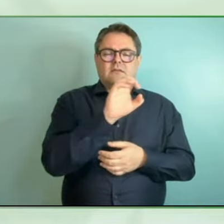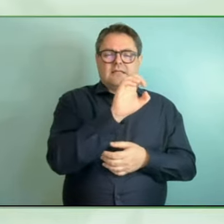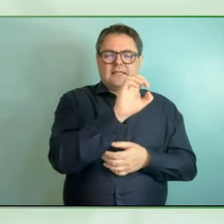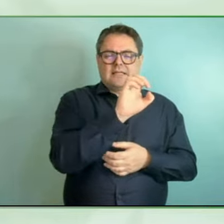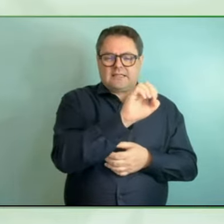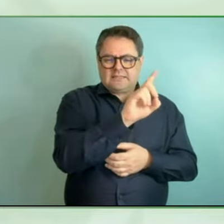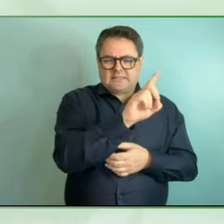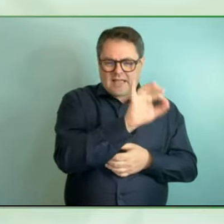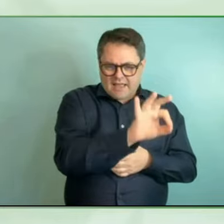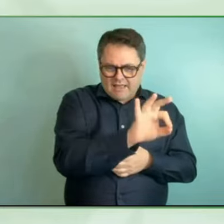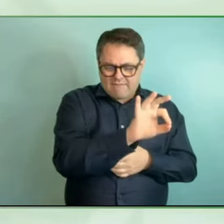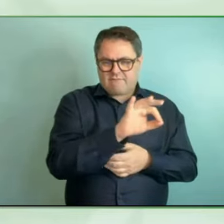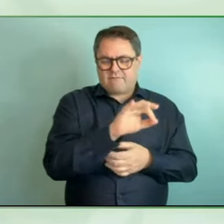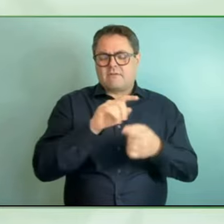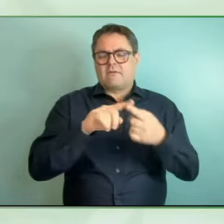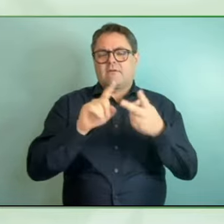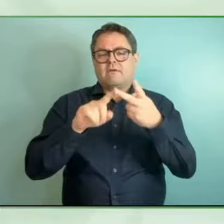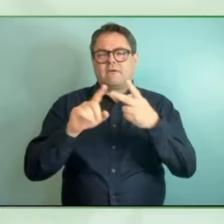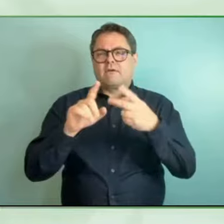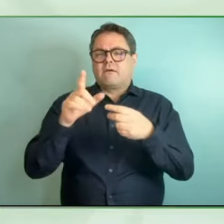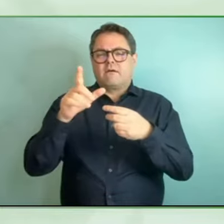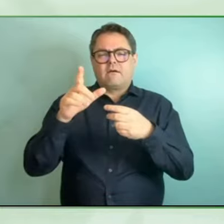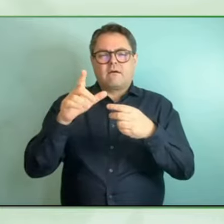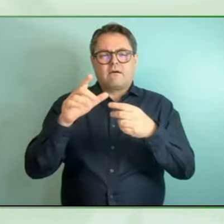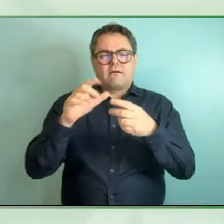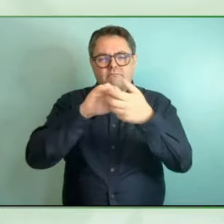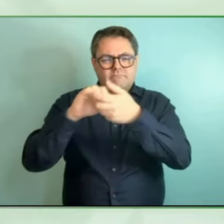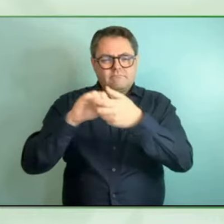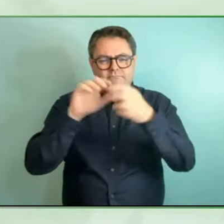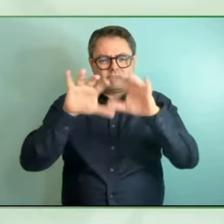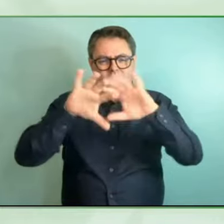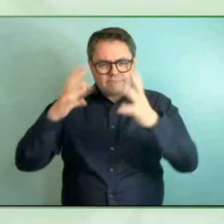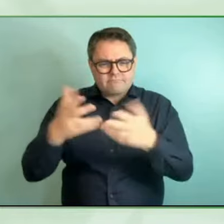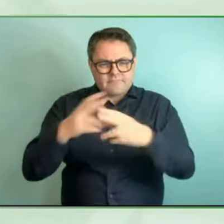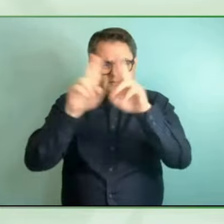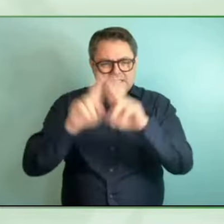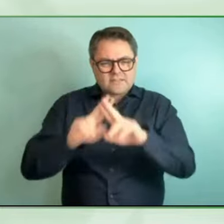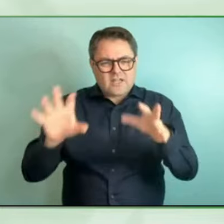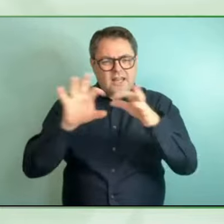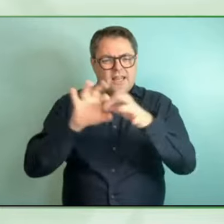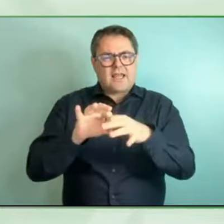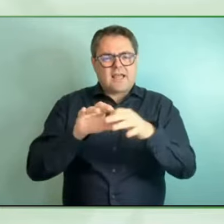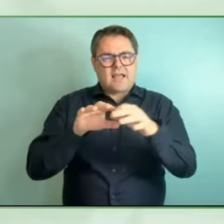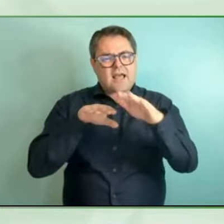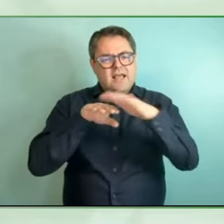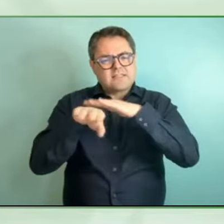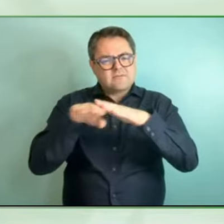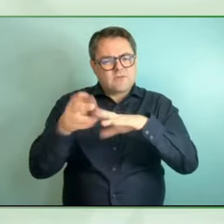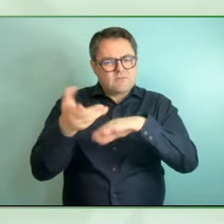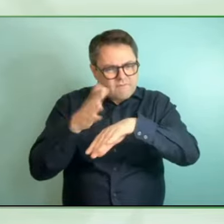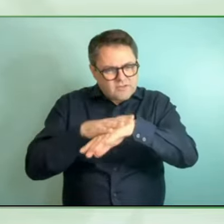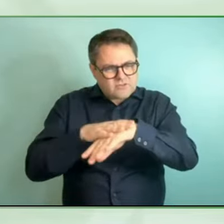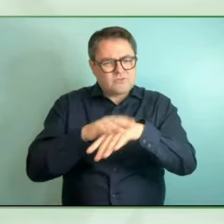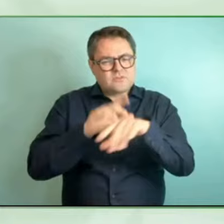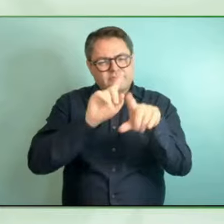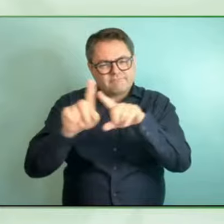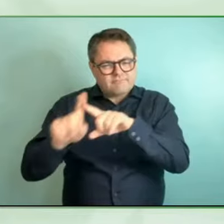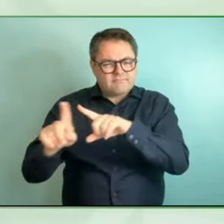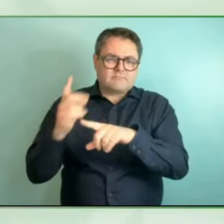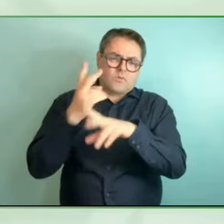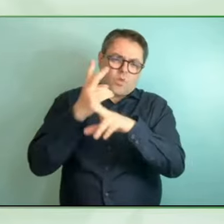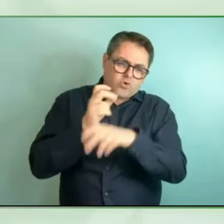Accessibility Professionals, and several universities, like Johannes Kepler University Linz from Austria, and several others.